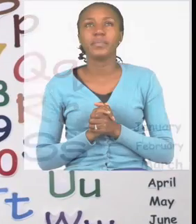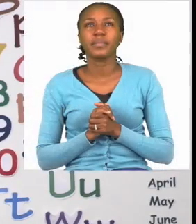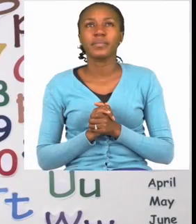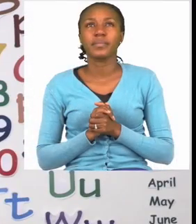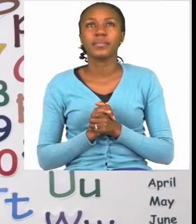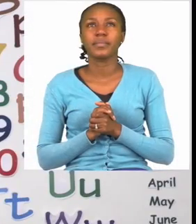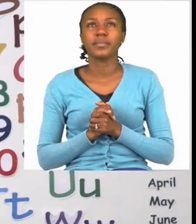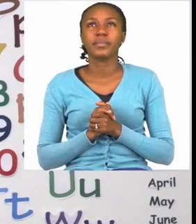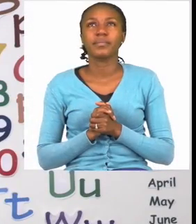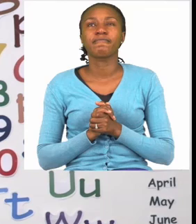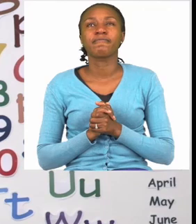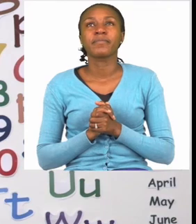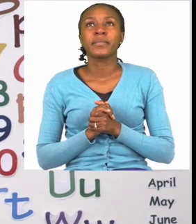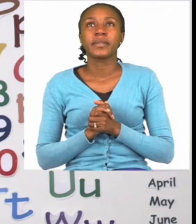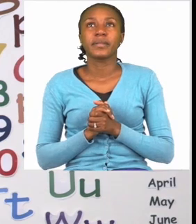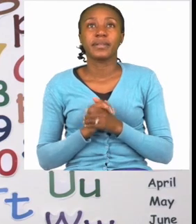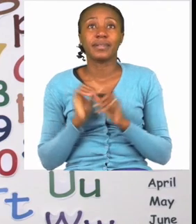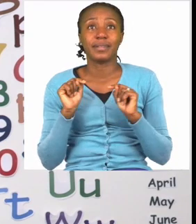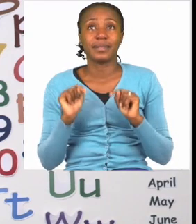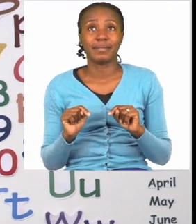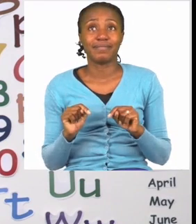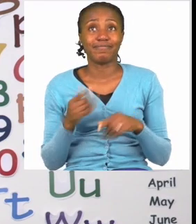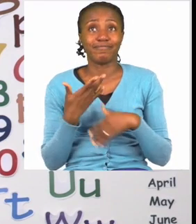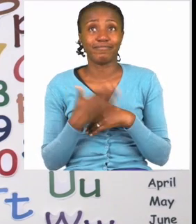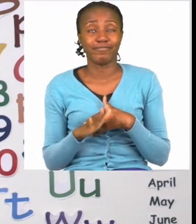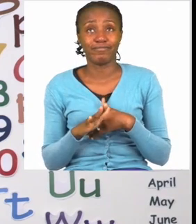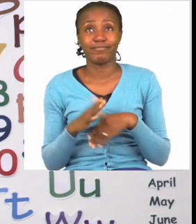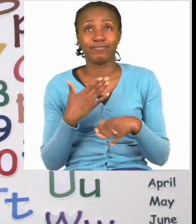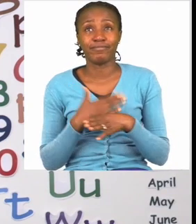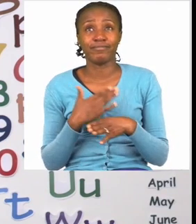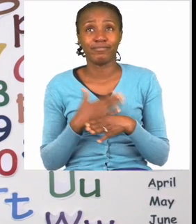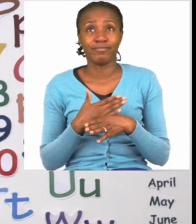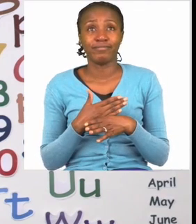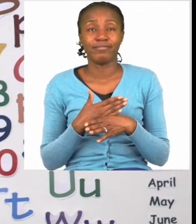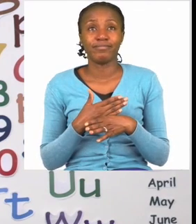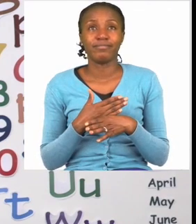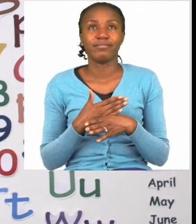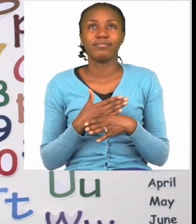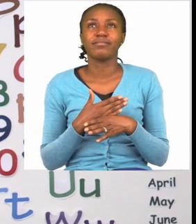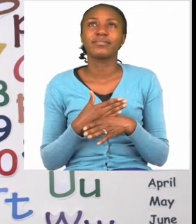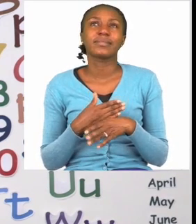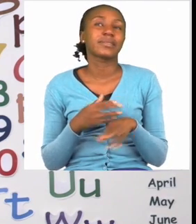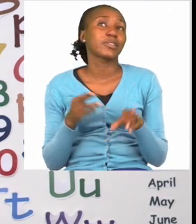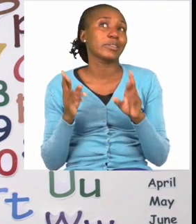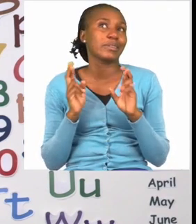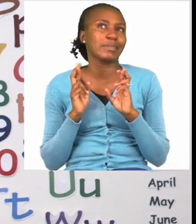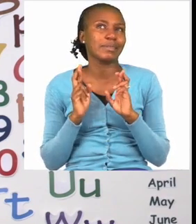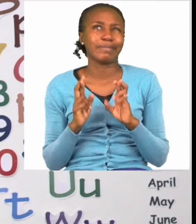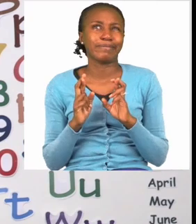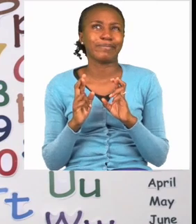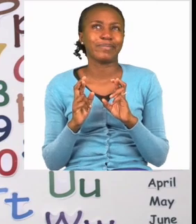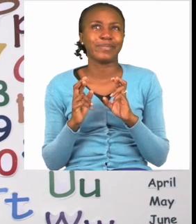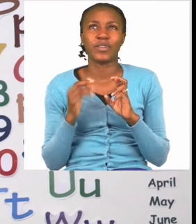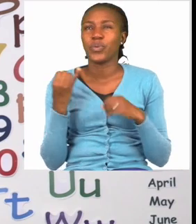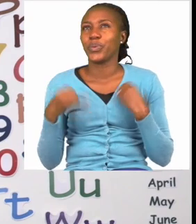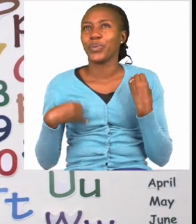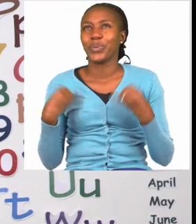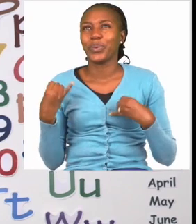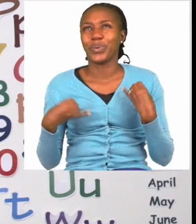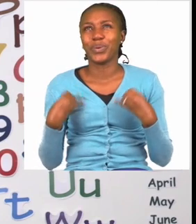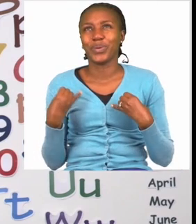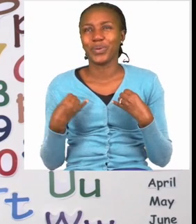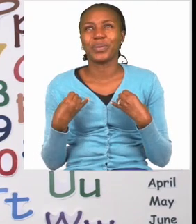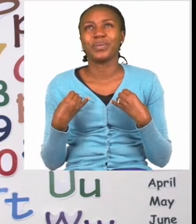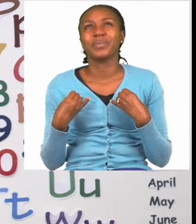We have come to the end of today's lesson, boys and girls. I hope you had lots of fun.